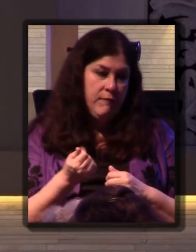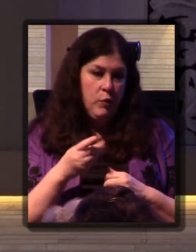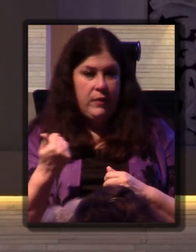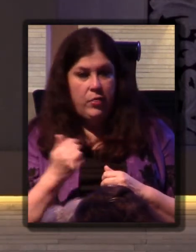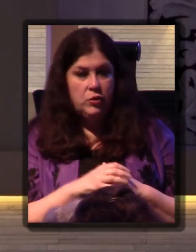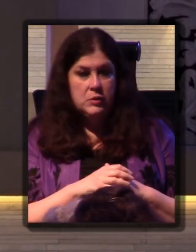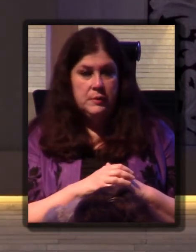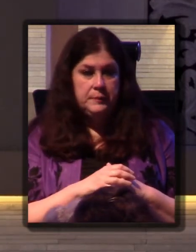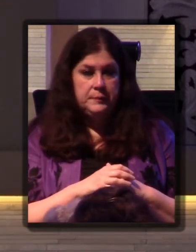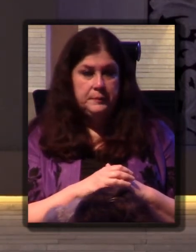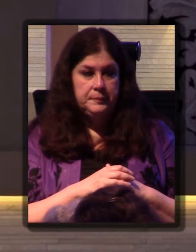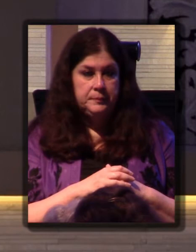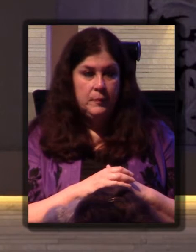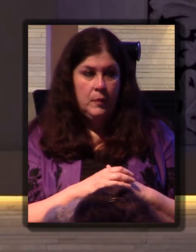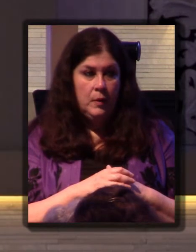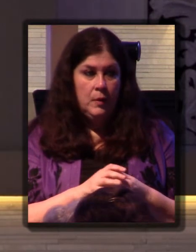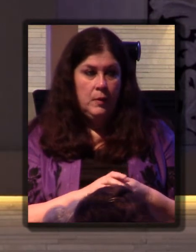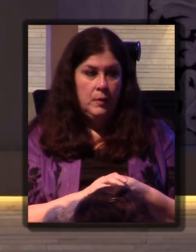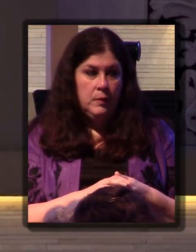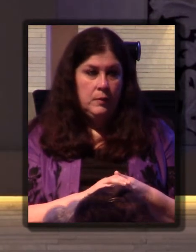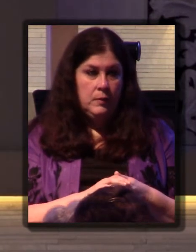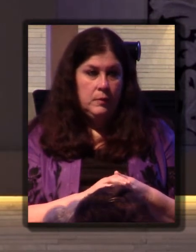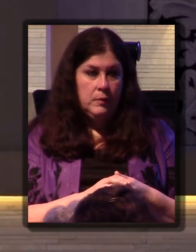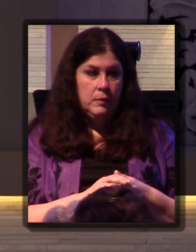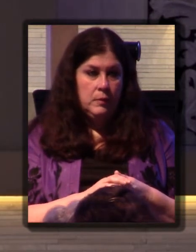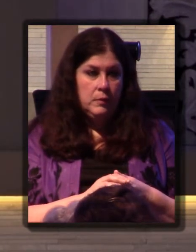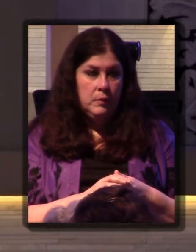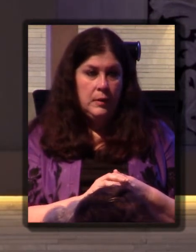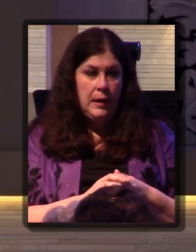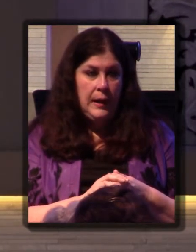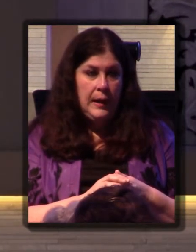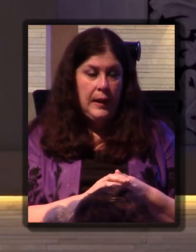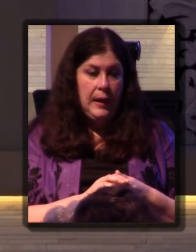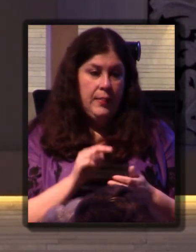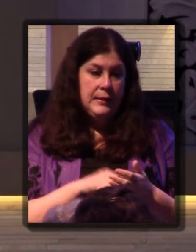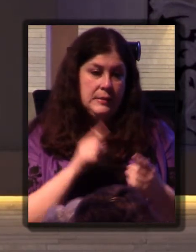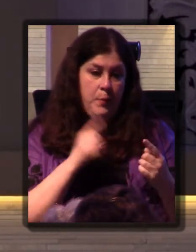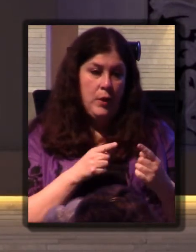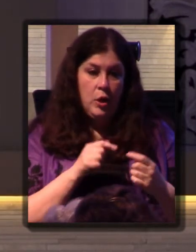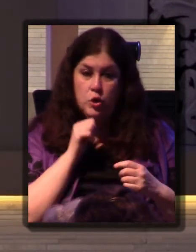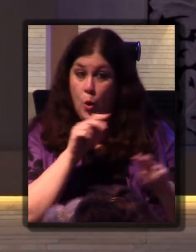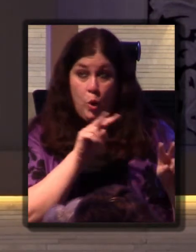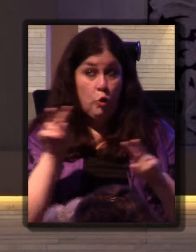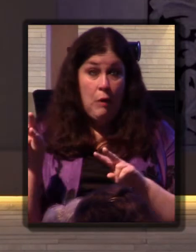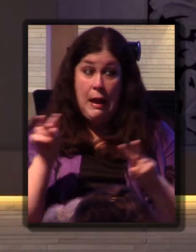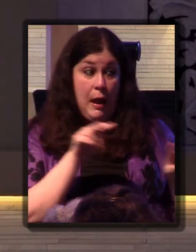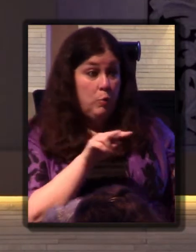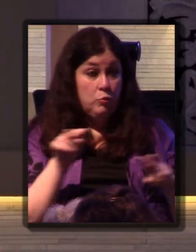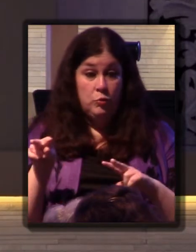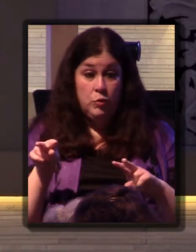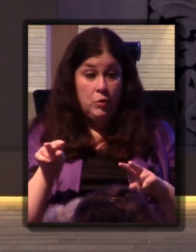in between a couple of the others for our final point. But this is his point. He says,